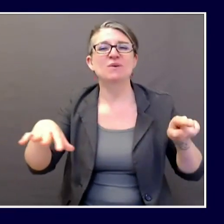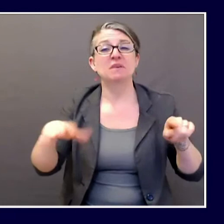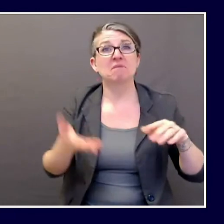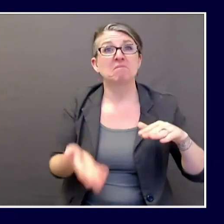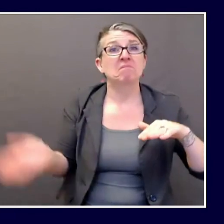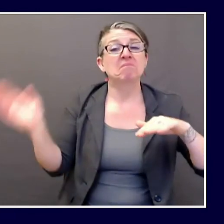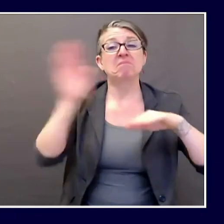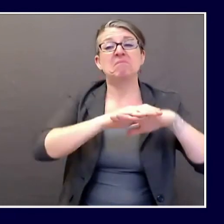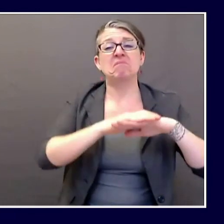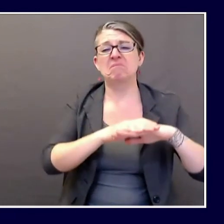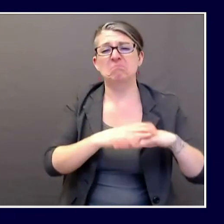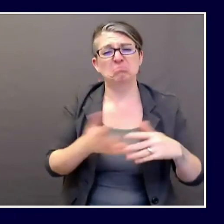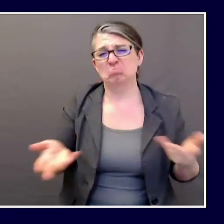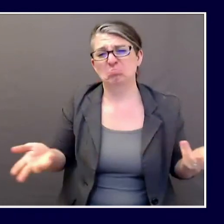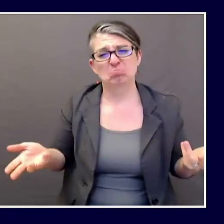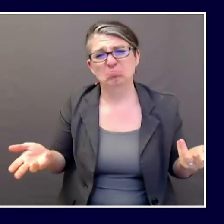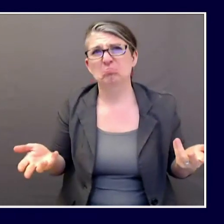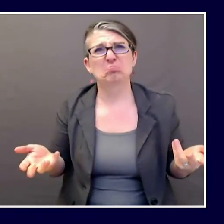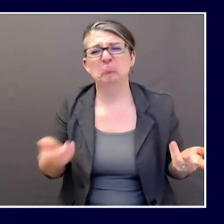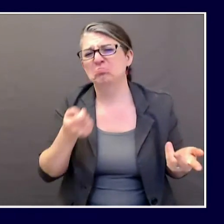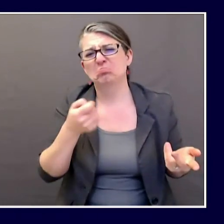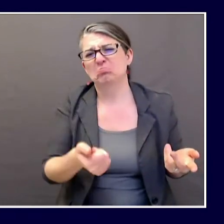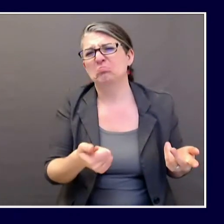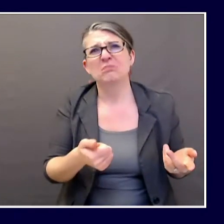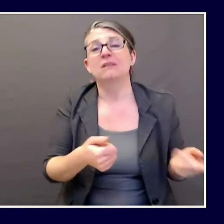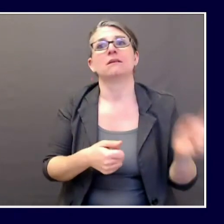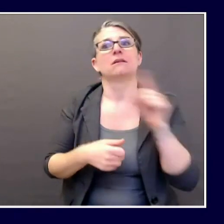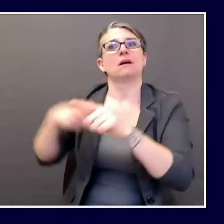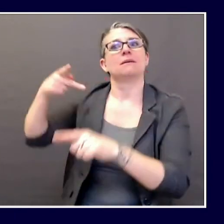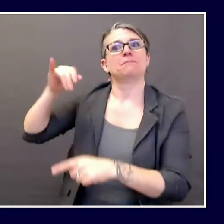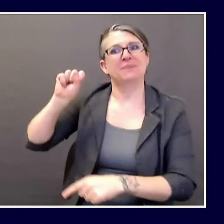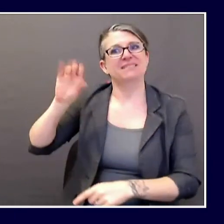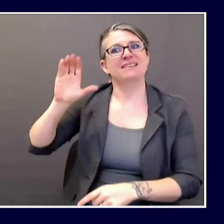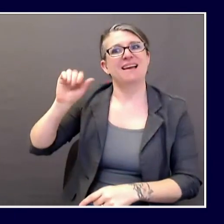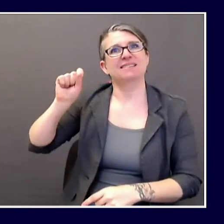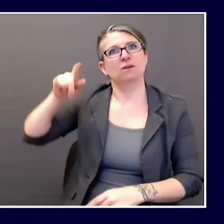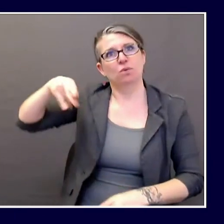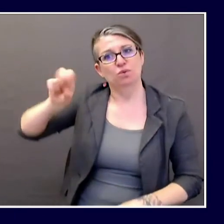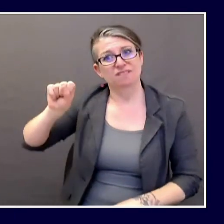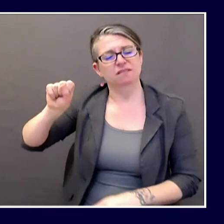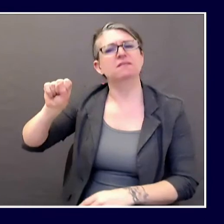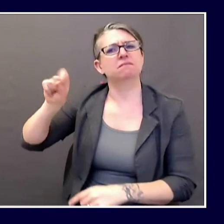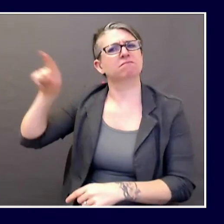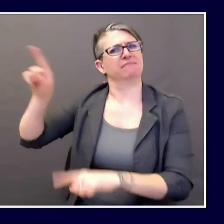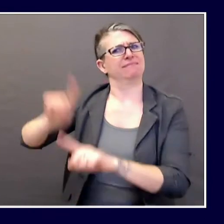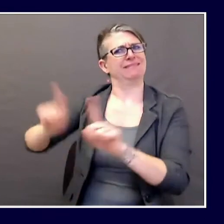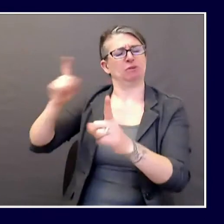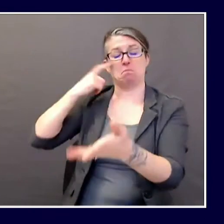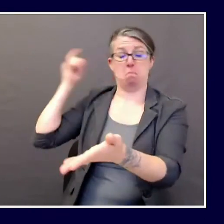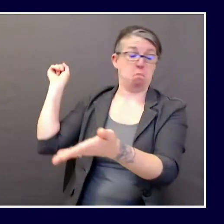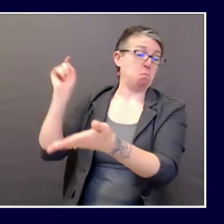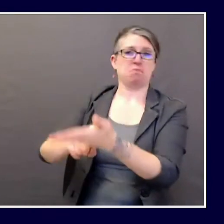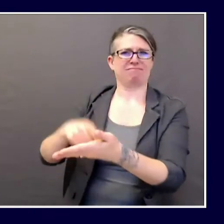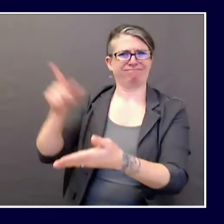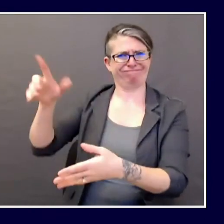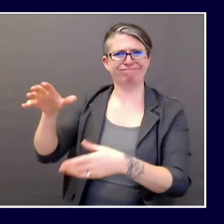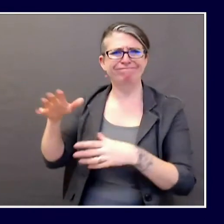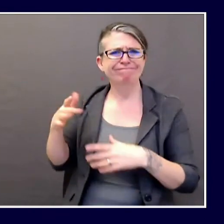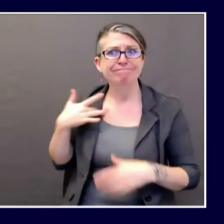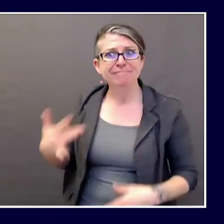concerning. I don't have any more granular information about Kennebec. Again, we can try to get some more of that for you, but it didn't